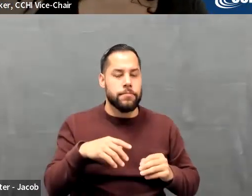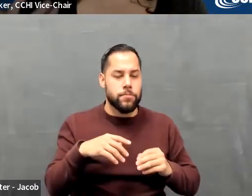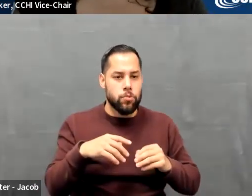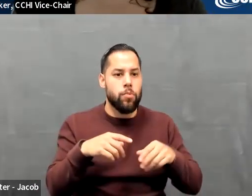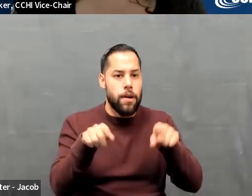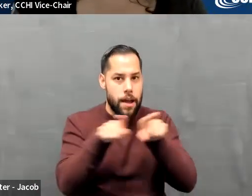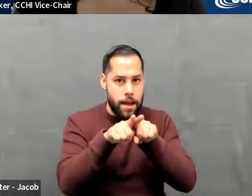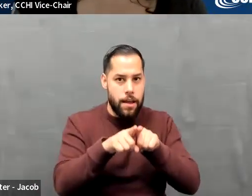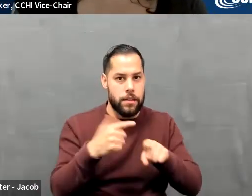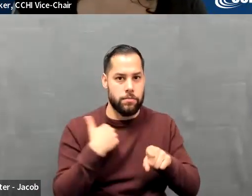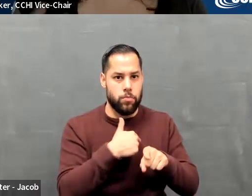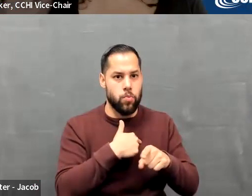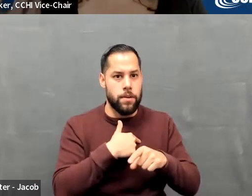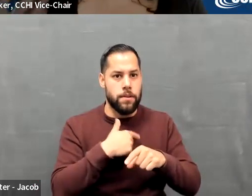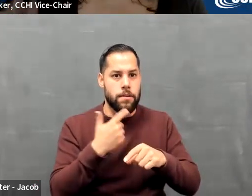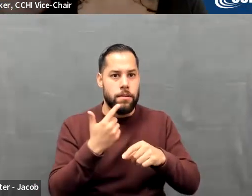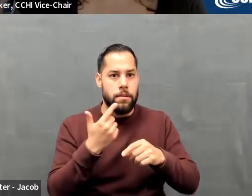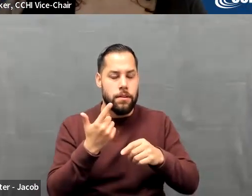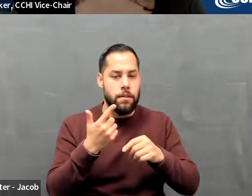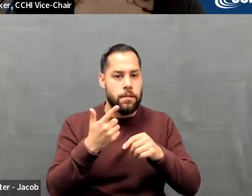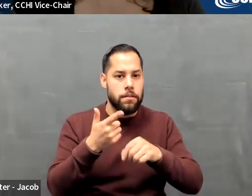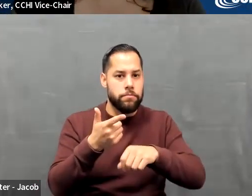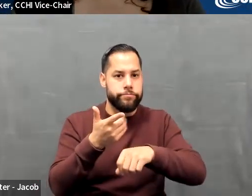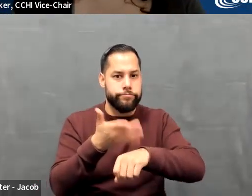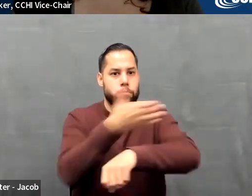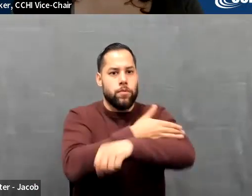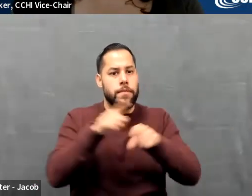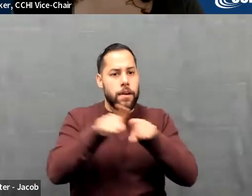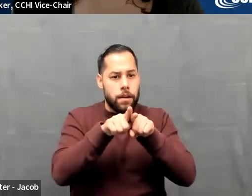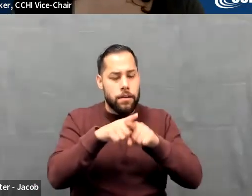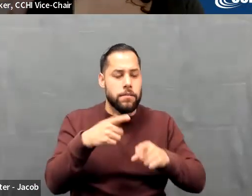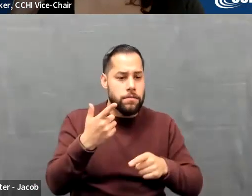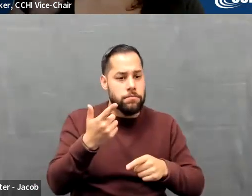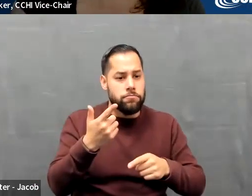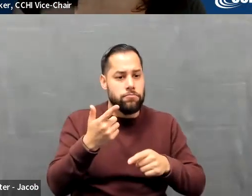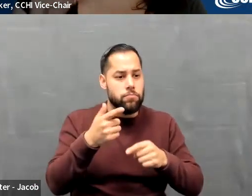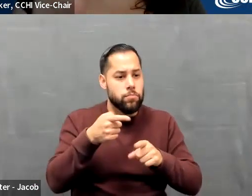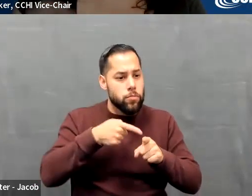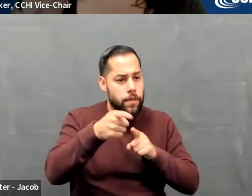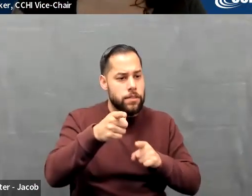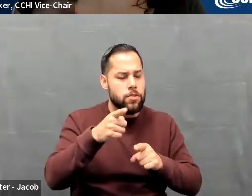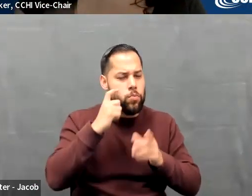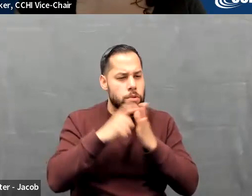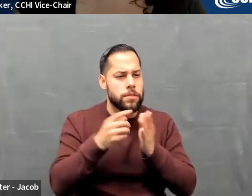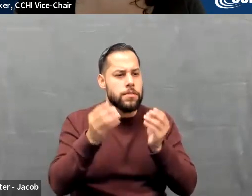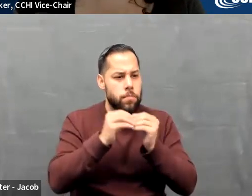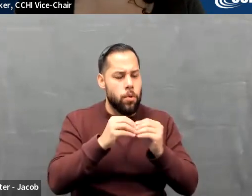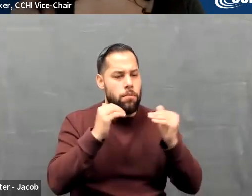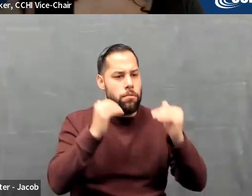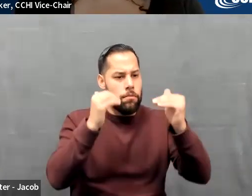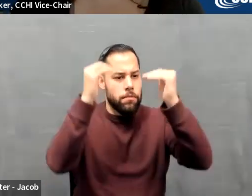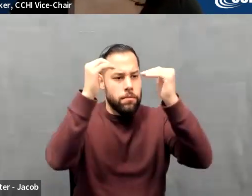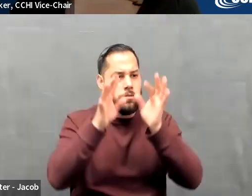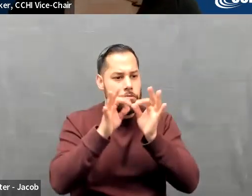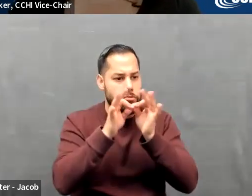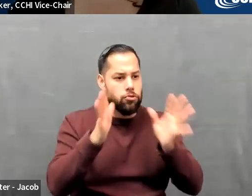as we continue to grow as a profession, we're going to be seeing more and more advanced interpreters. And the way to make continuing education